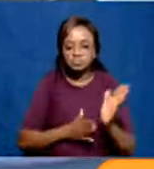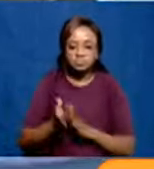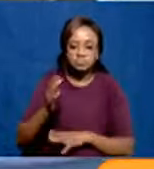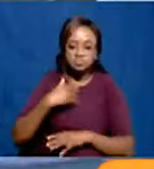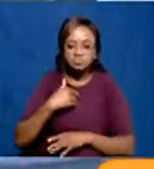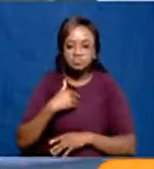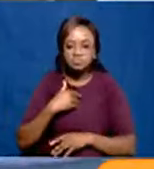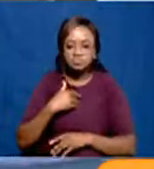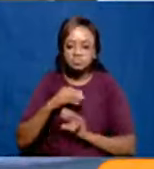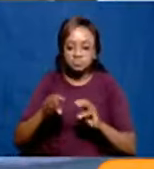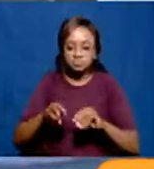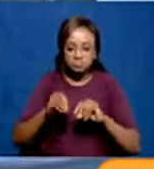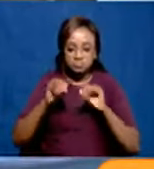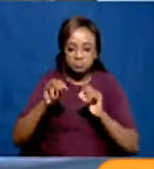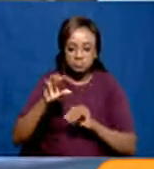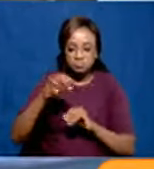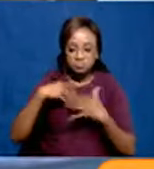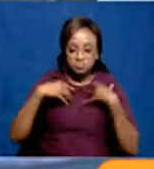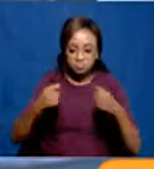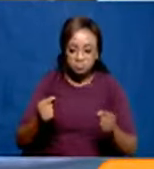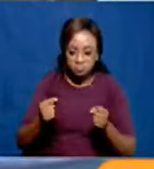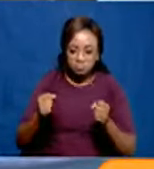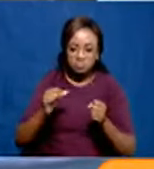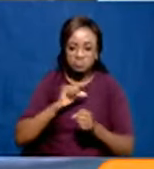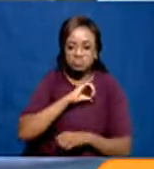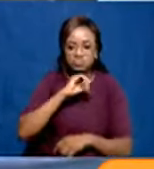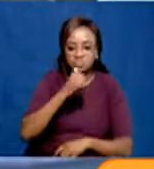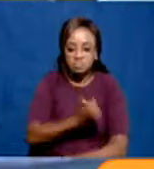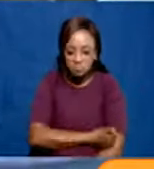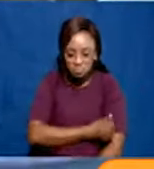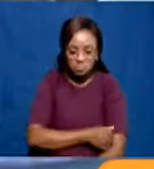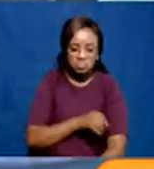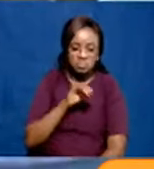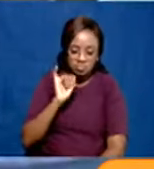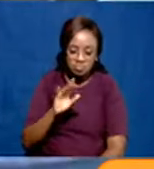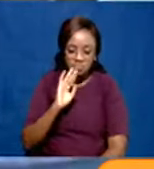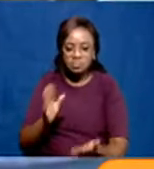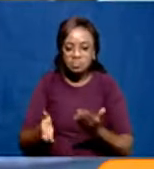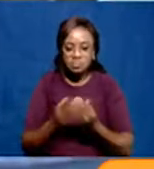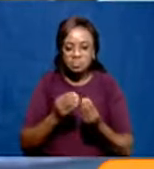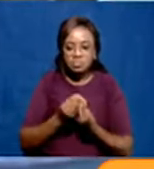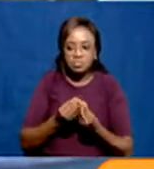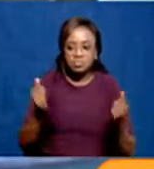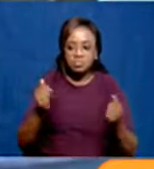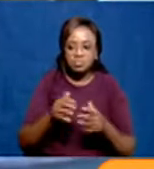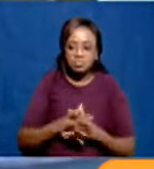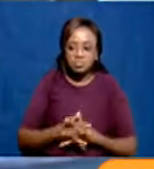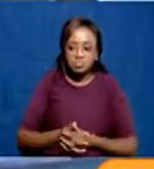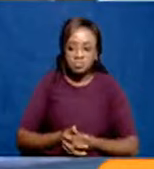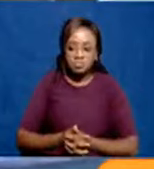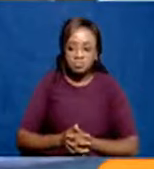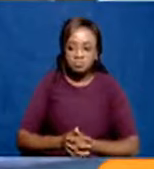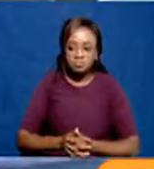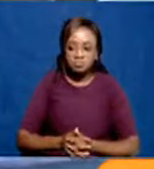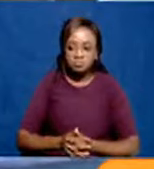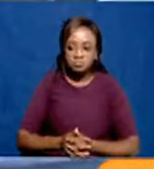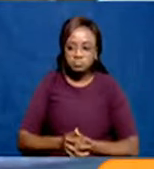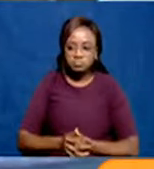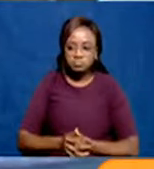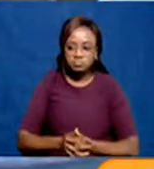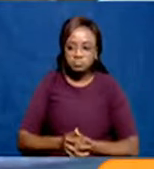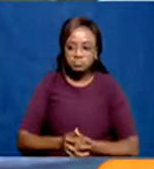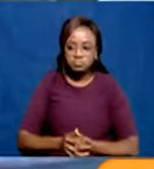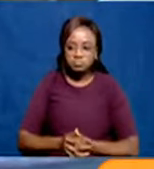and that will address now all those issues to do with quality within health institutions. On the aspect of registration as a